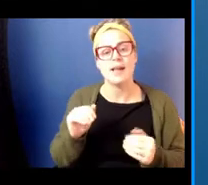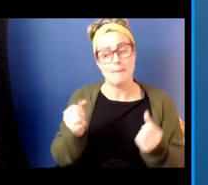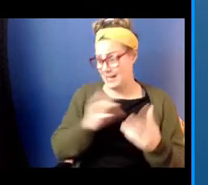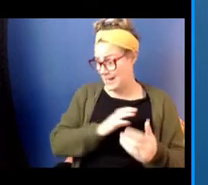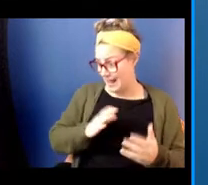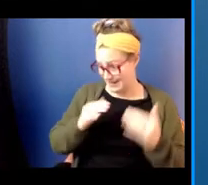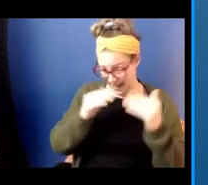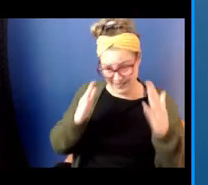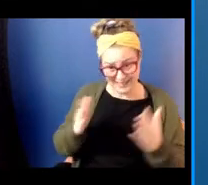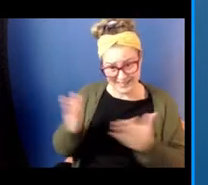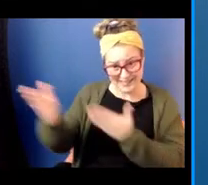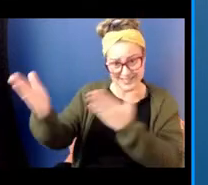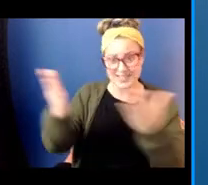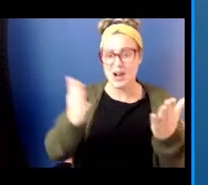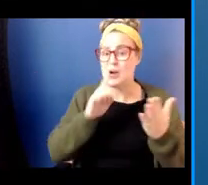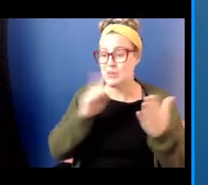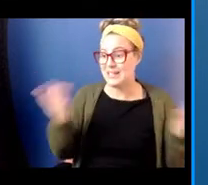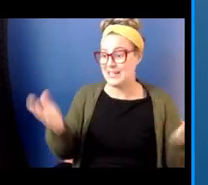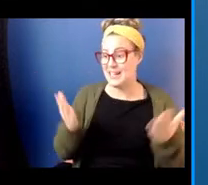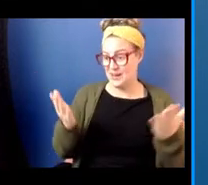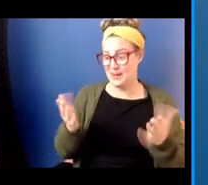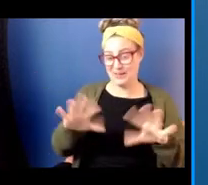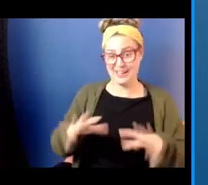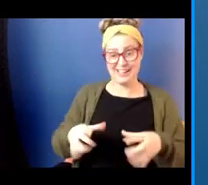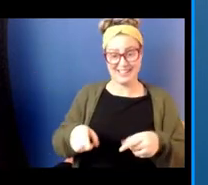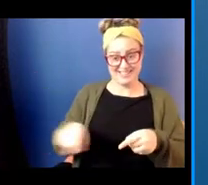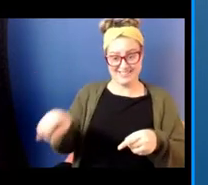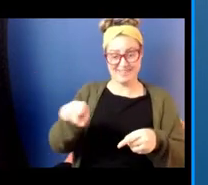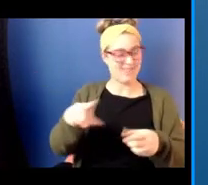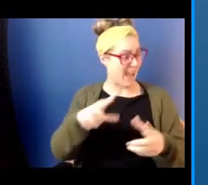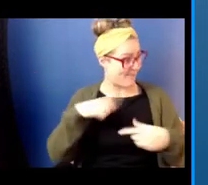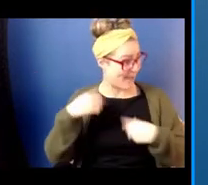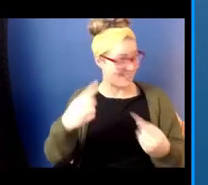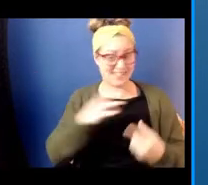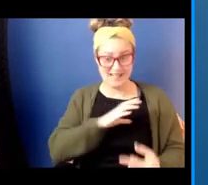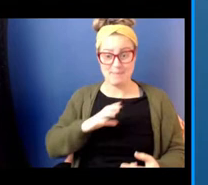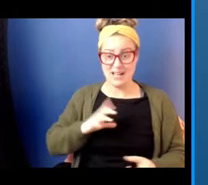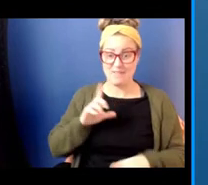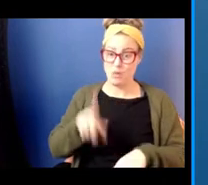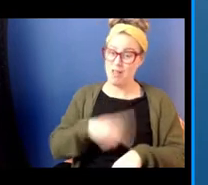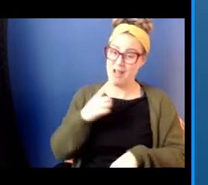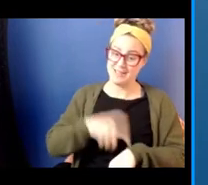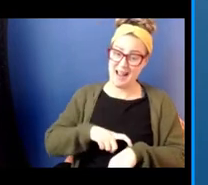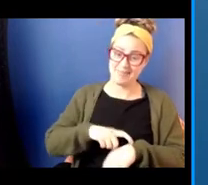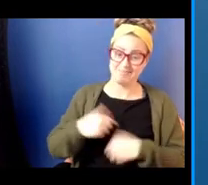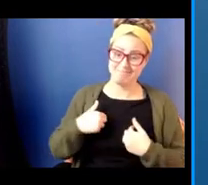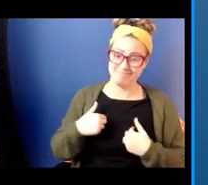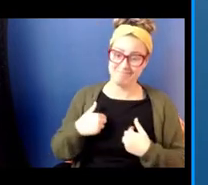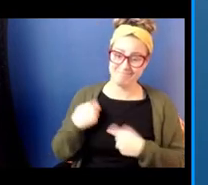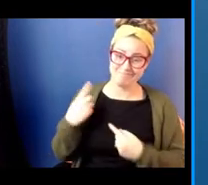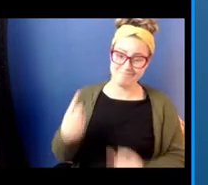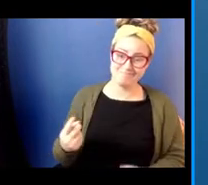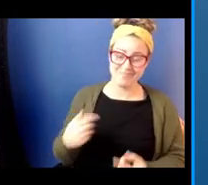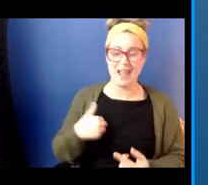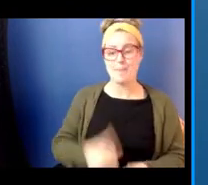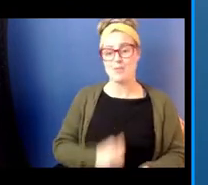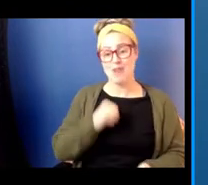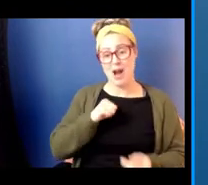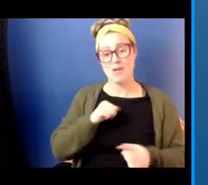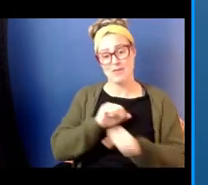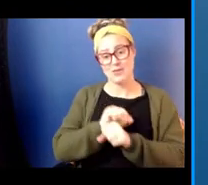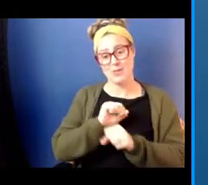a I've been on this committee for a while y'all and I'm proud of the work of this committee